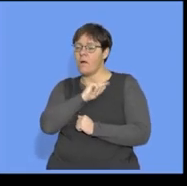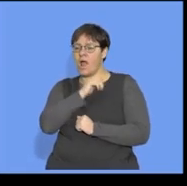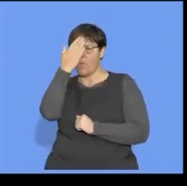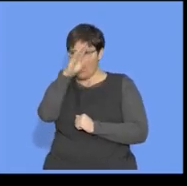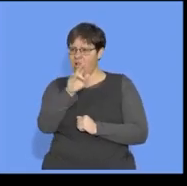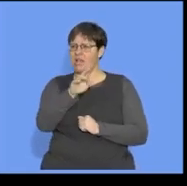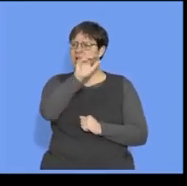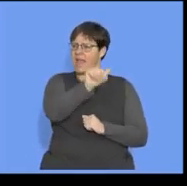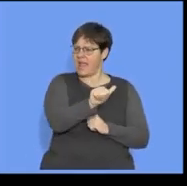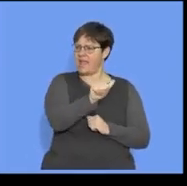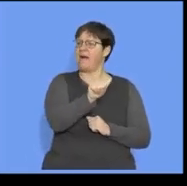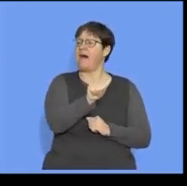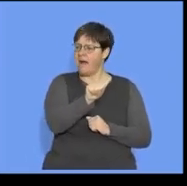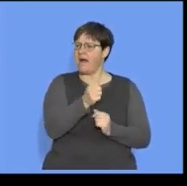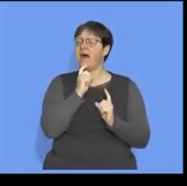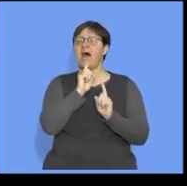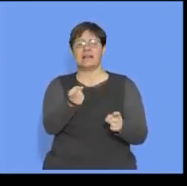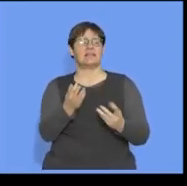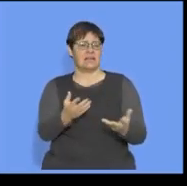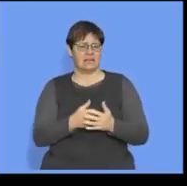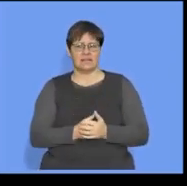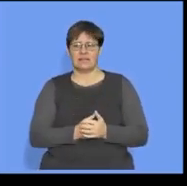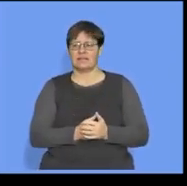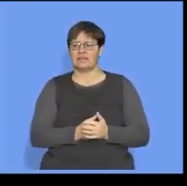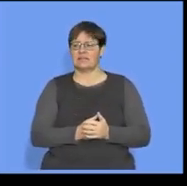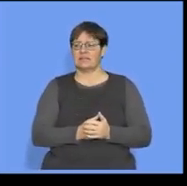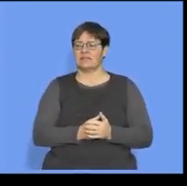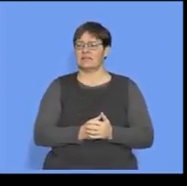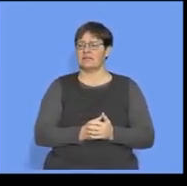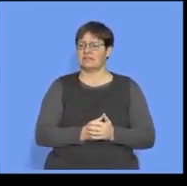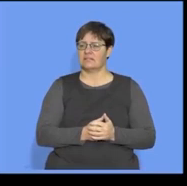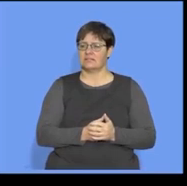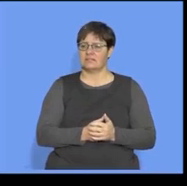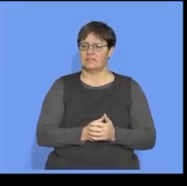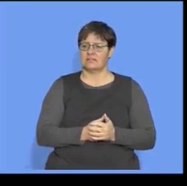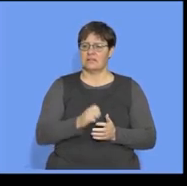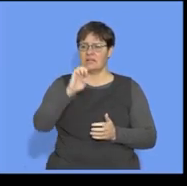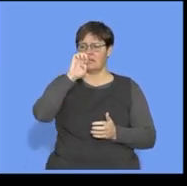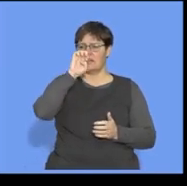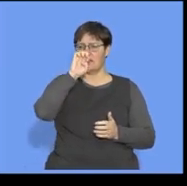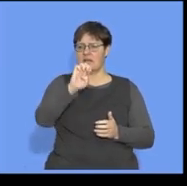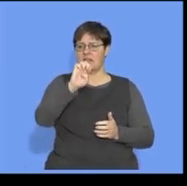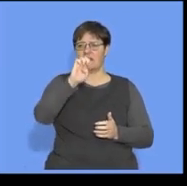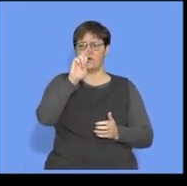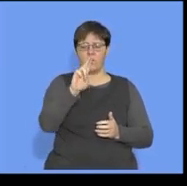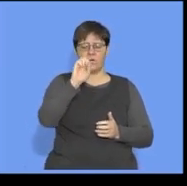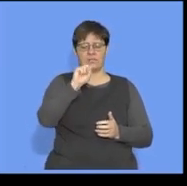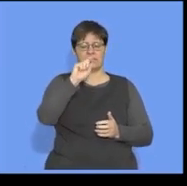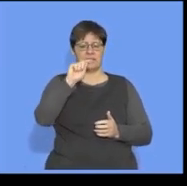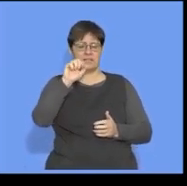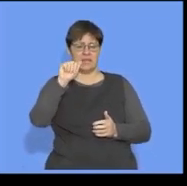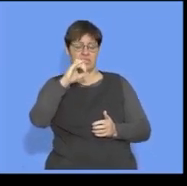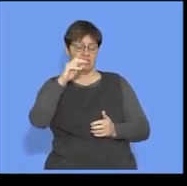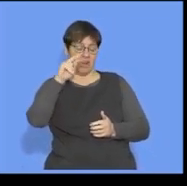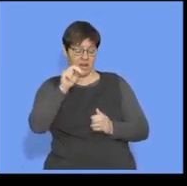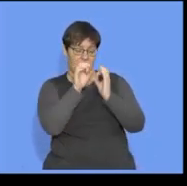then, because you know the structure, you already gave the answer now. Then it's the Eustachian tube that goes down